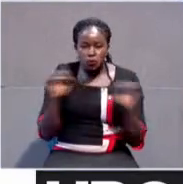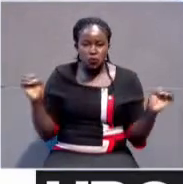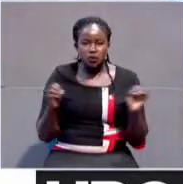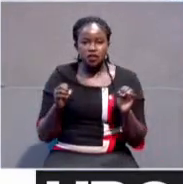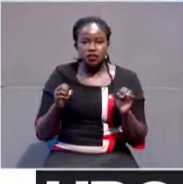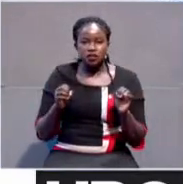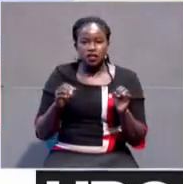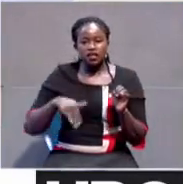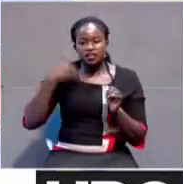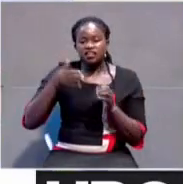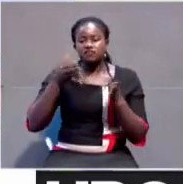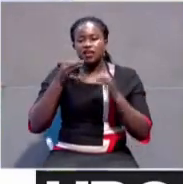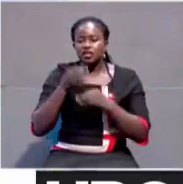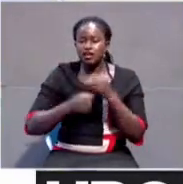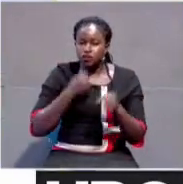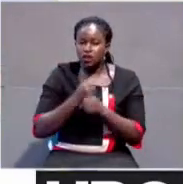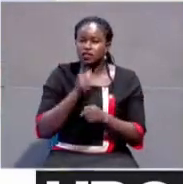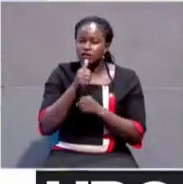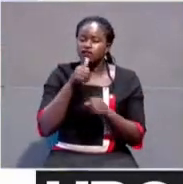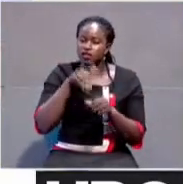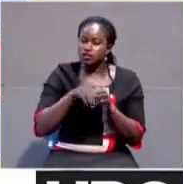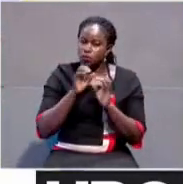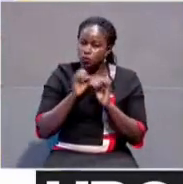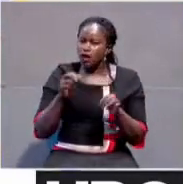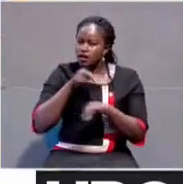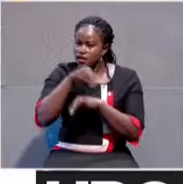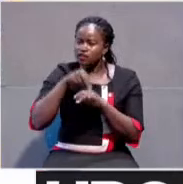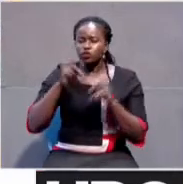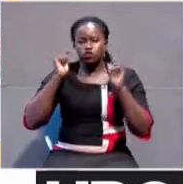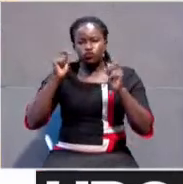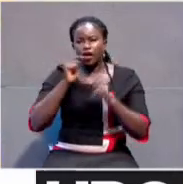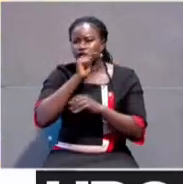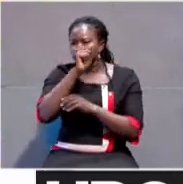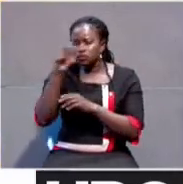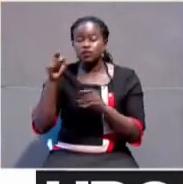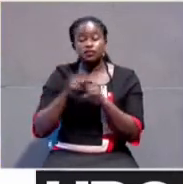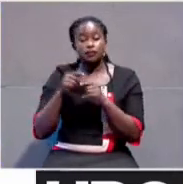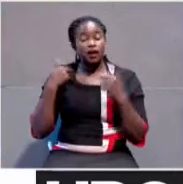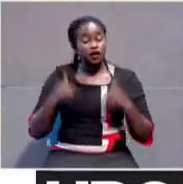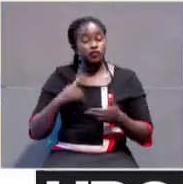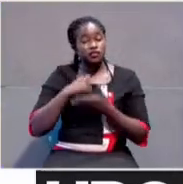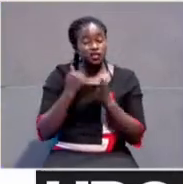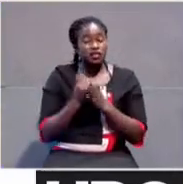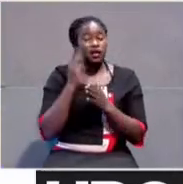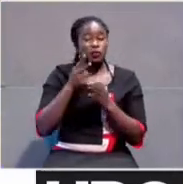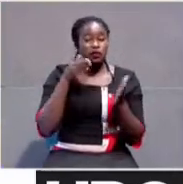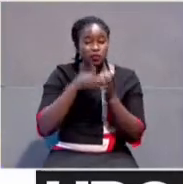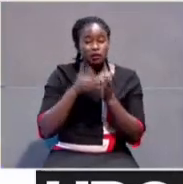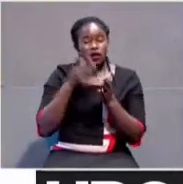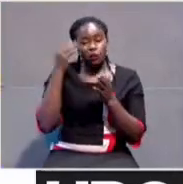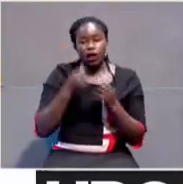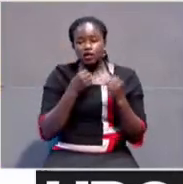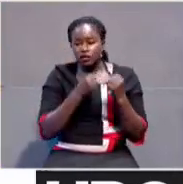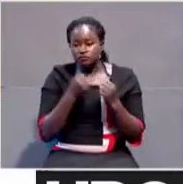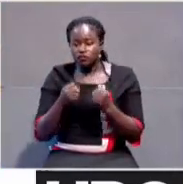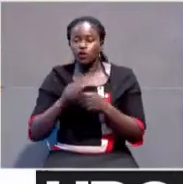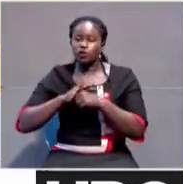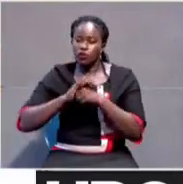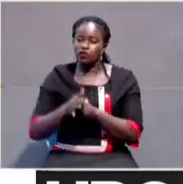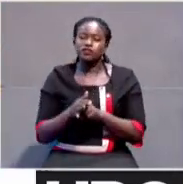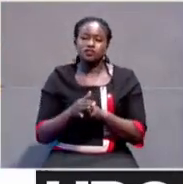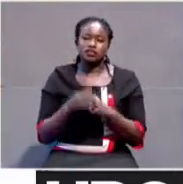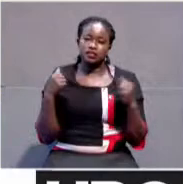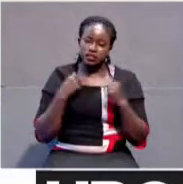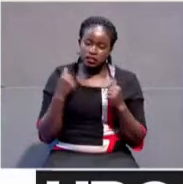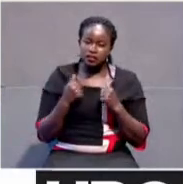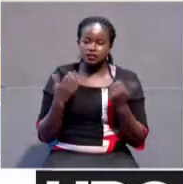next financial year. The nationwide strike is expected to paralyze the health sector that is struggling to cope with the COVID-19 pandemic